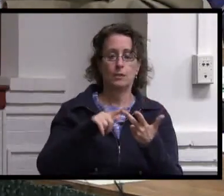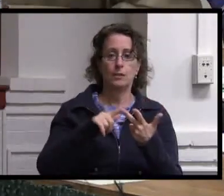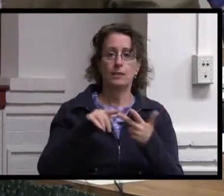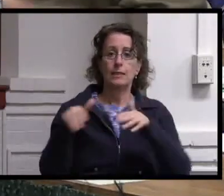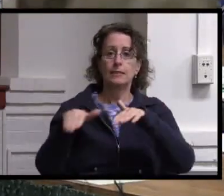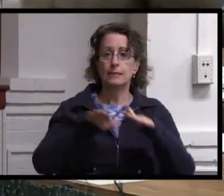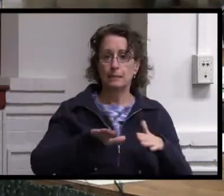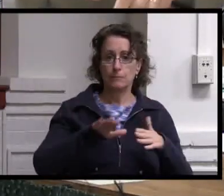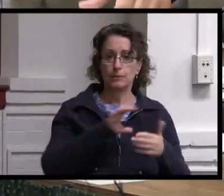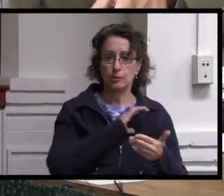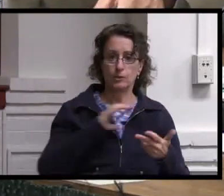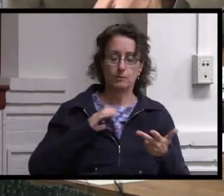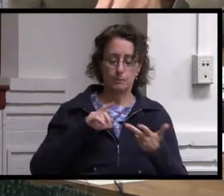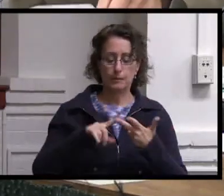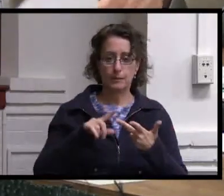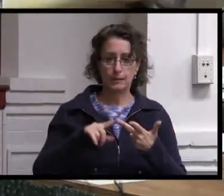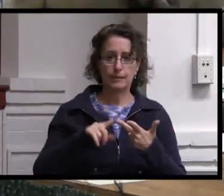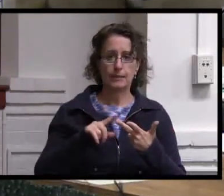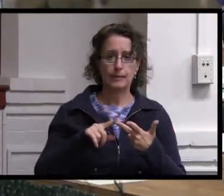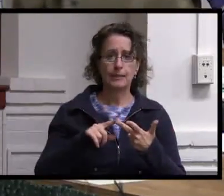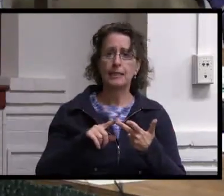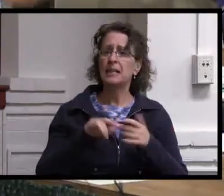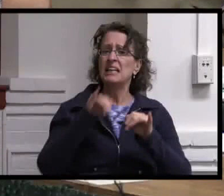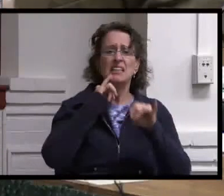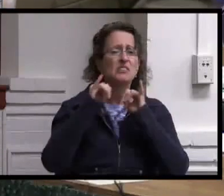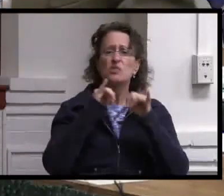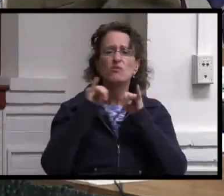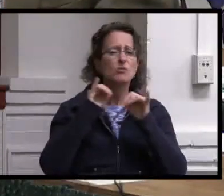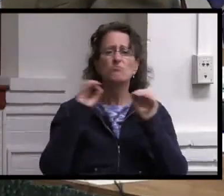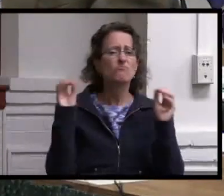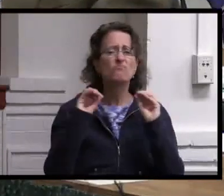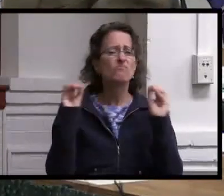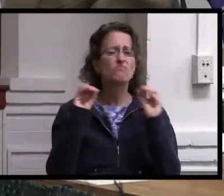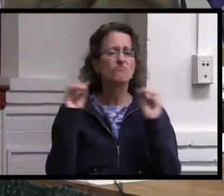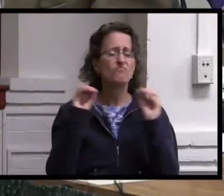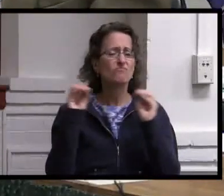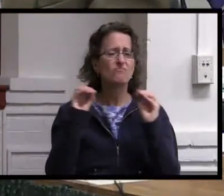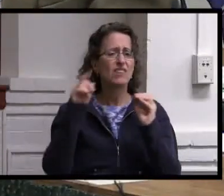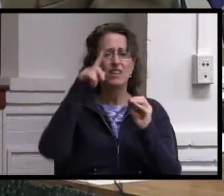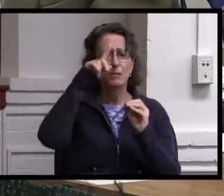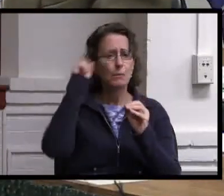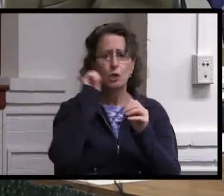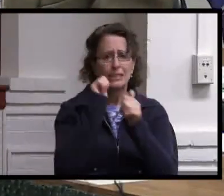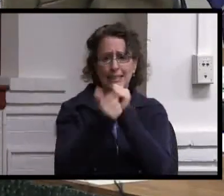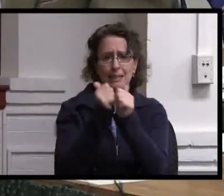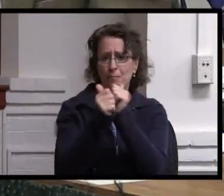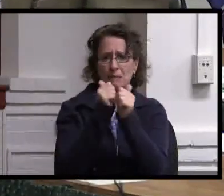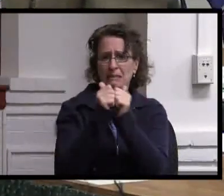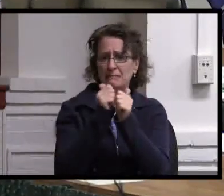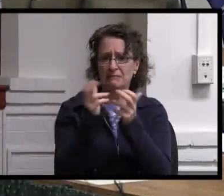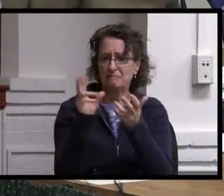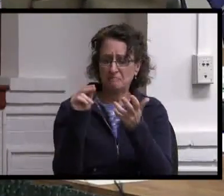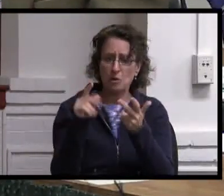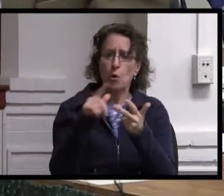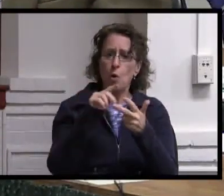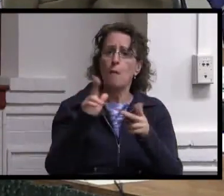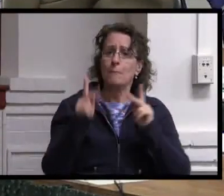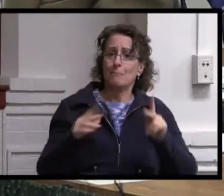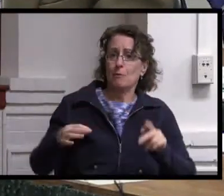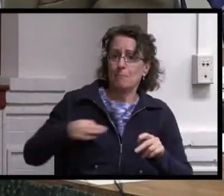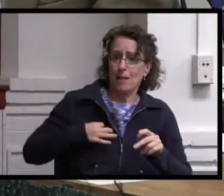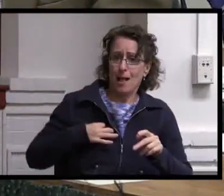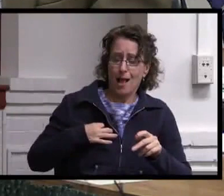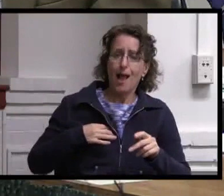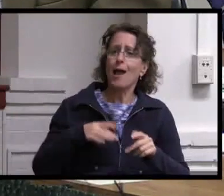Cemetery Committee. We did not do interviews because we didn't have more people apply than there were seats available.